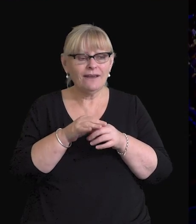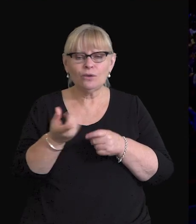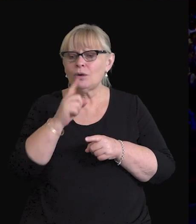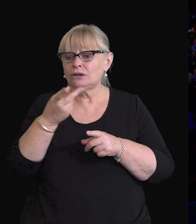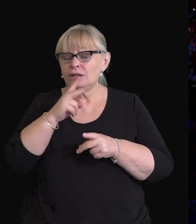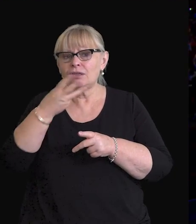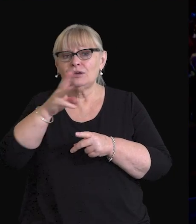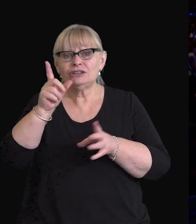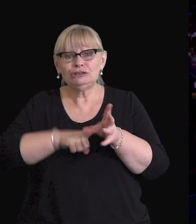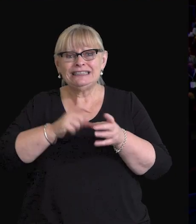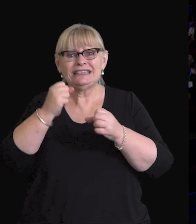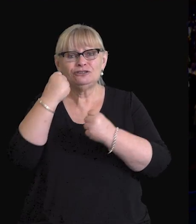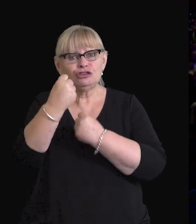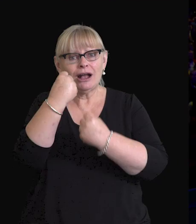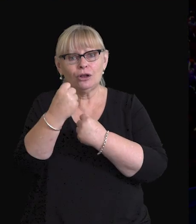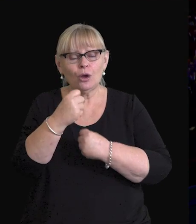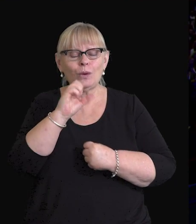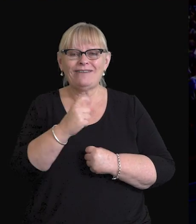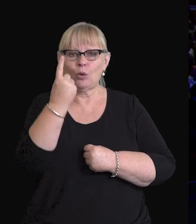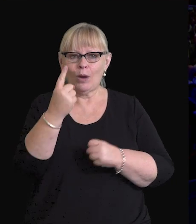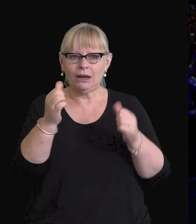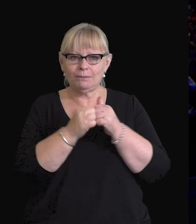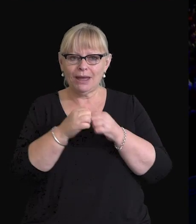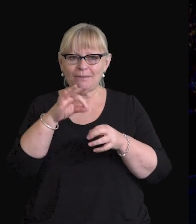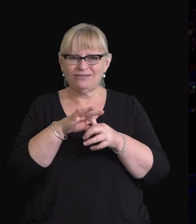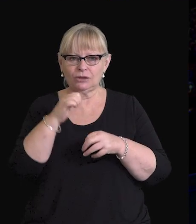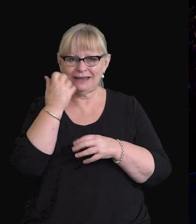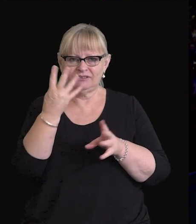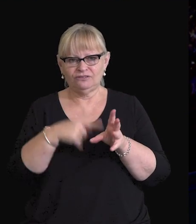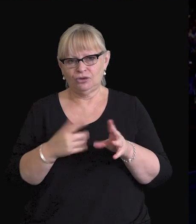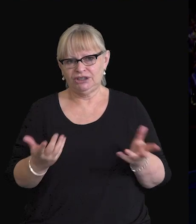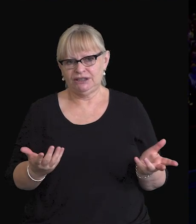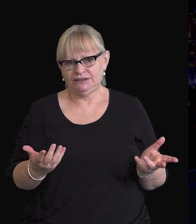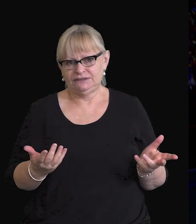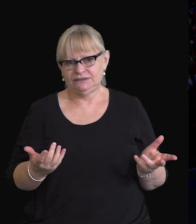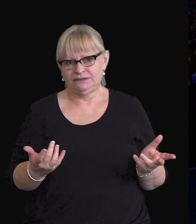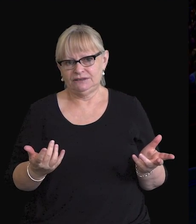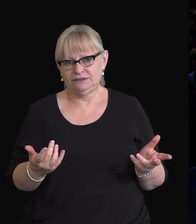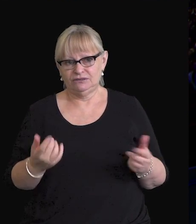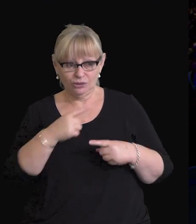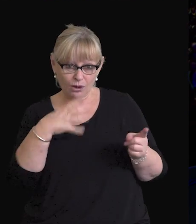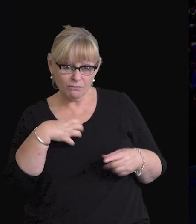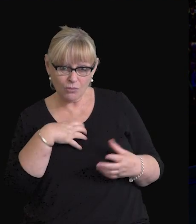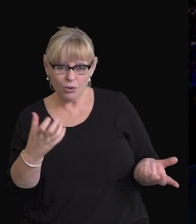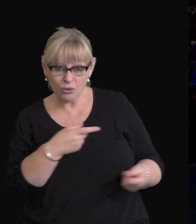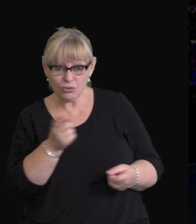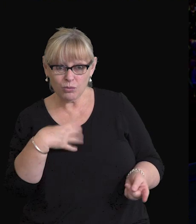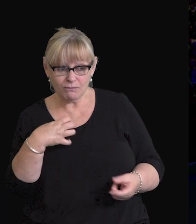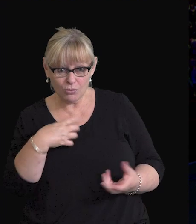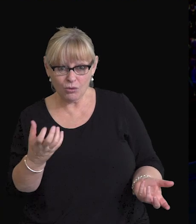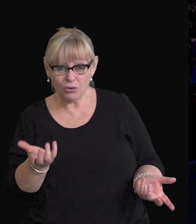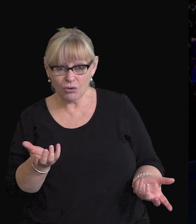struggle? What do we have? We have one paper vote every 4 years. Do you want more from your